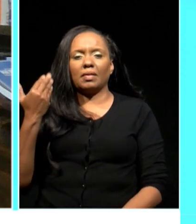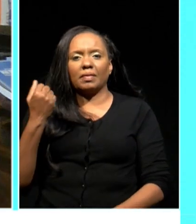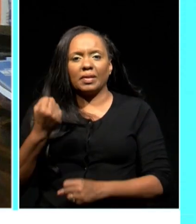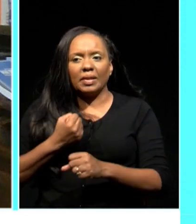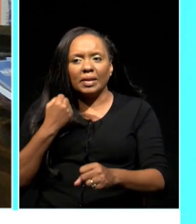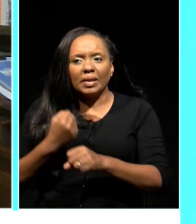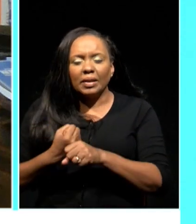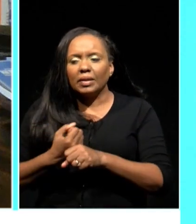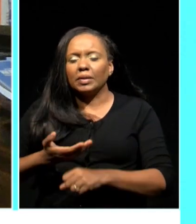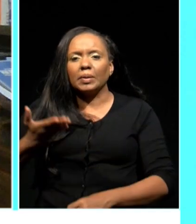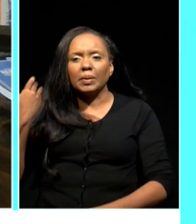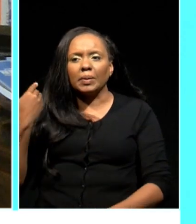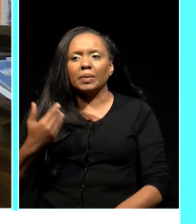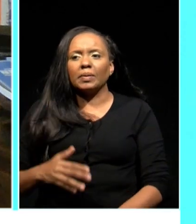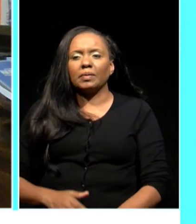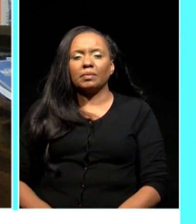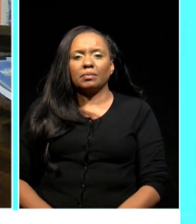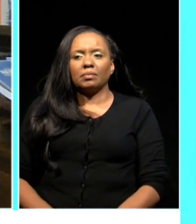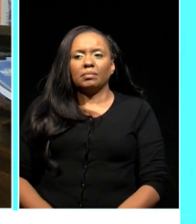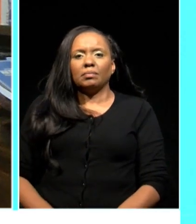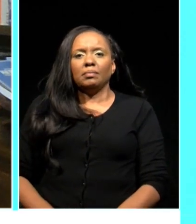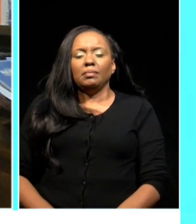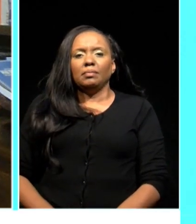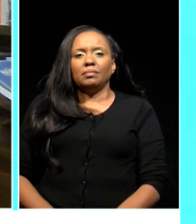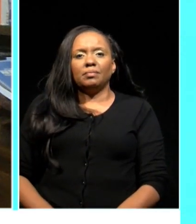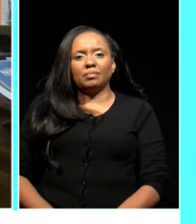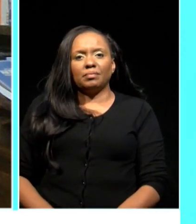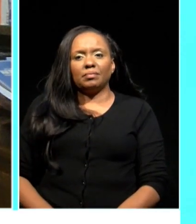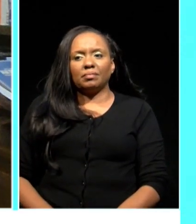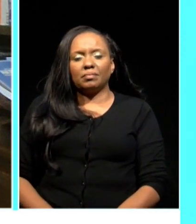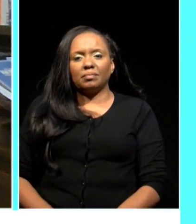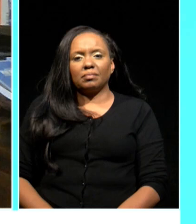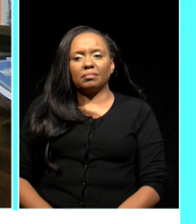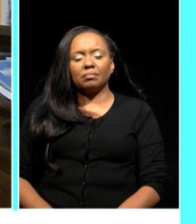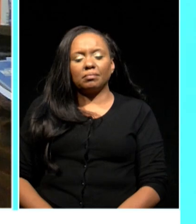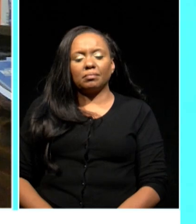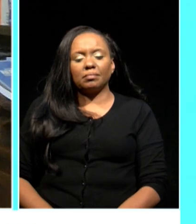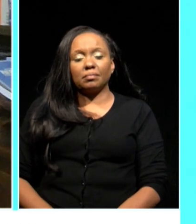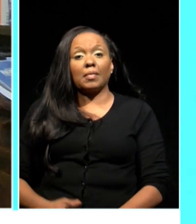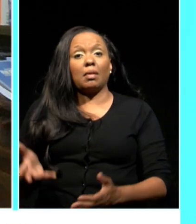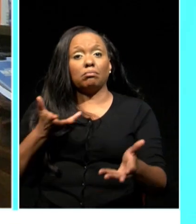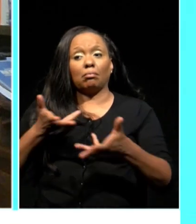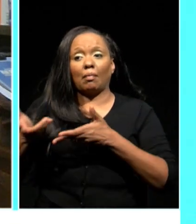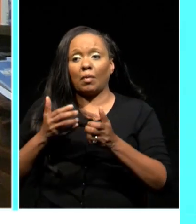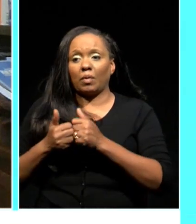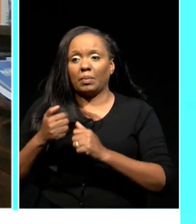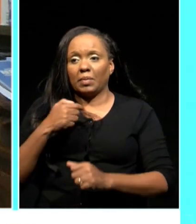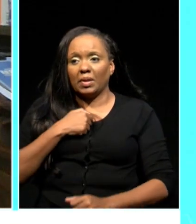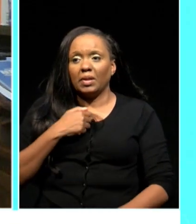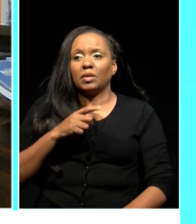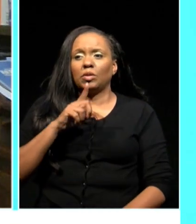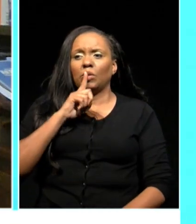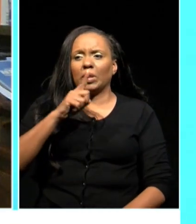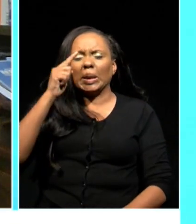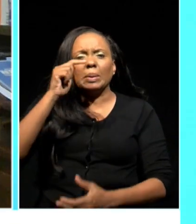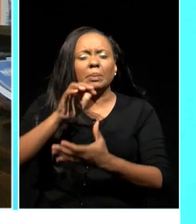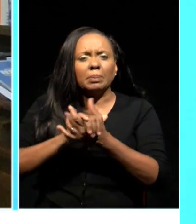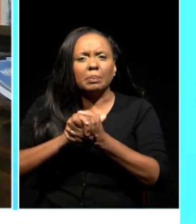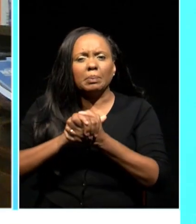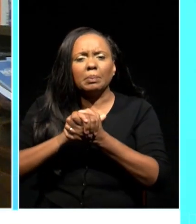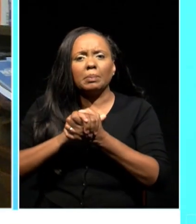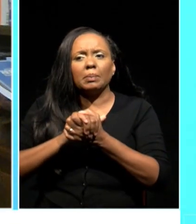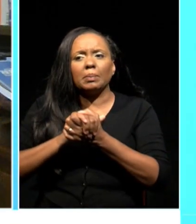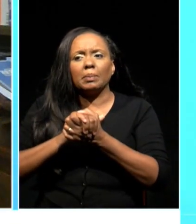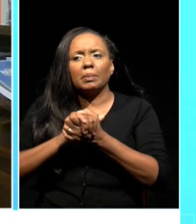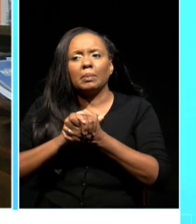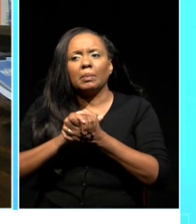little less. And she has been very consistent as this in relation to her conversations with me, that she believes in term